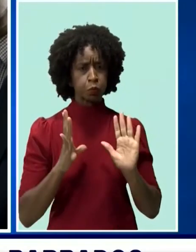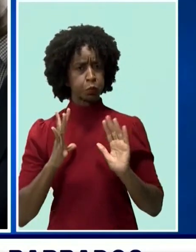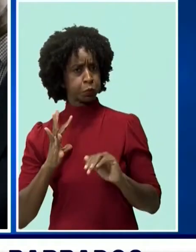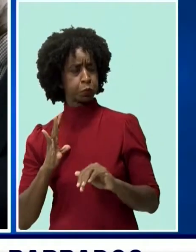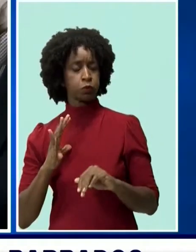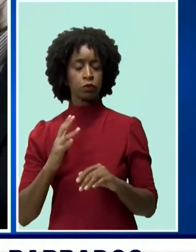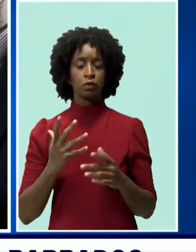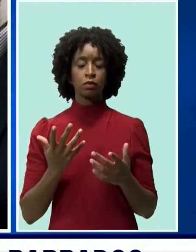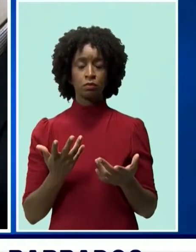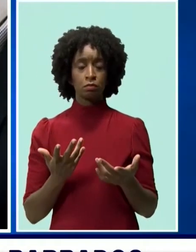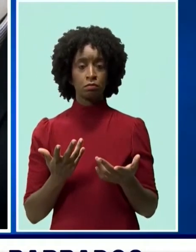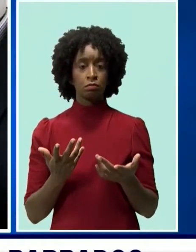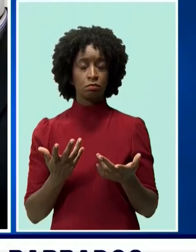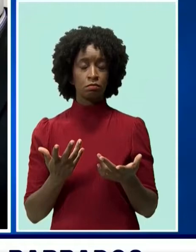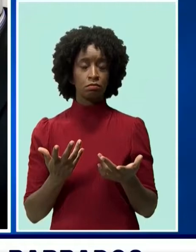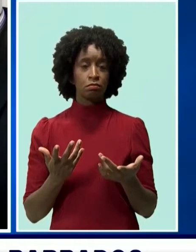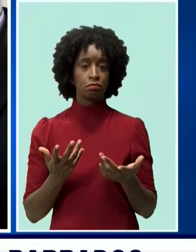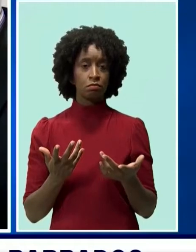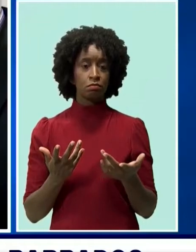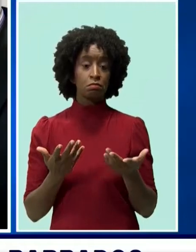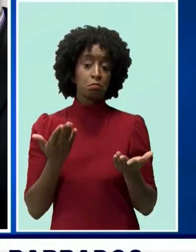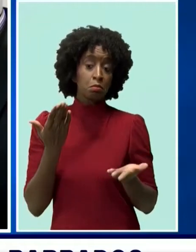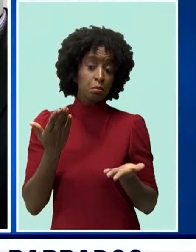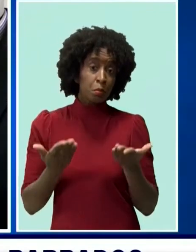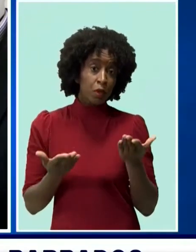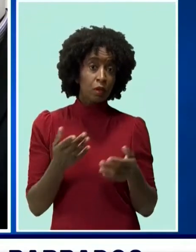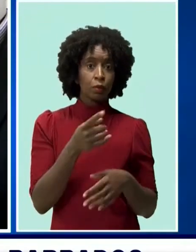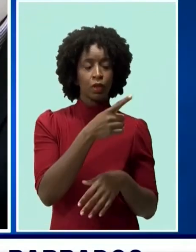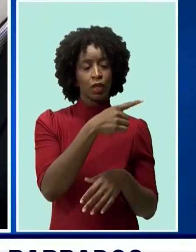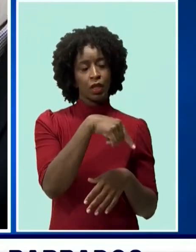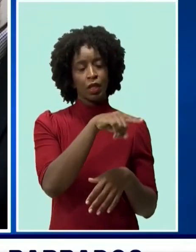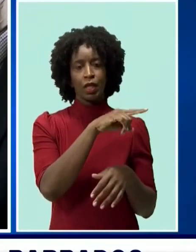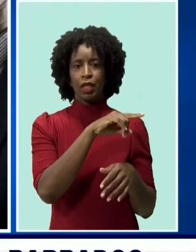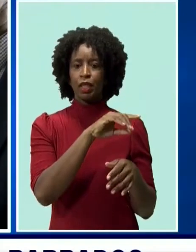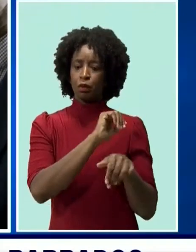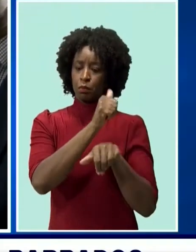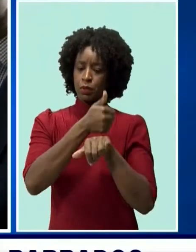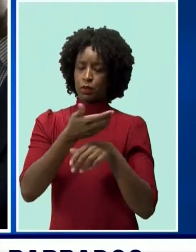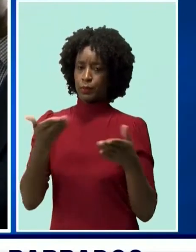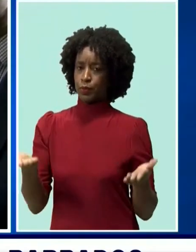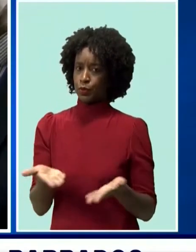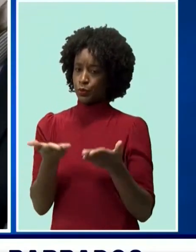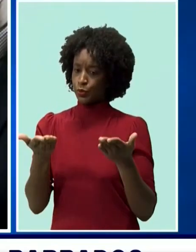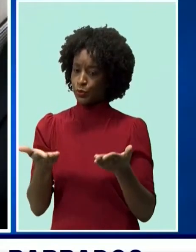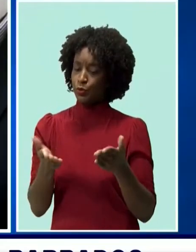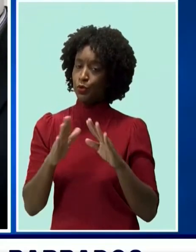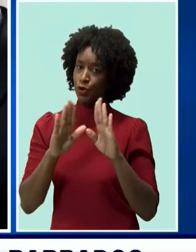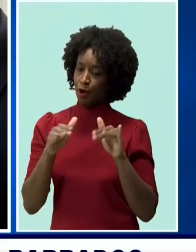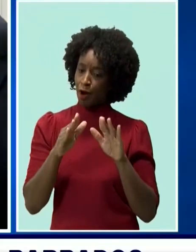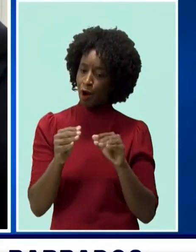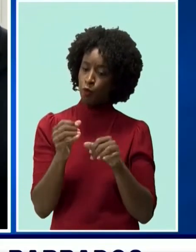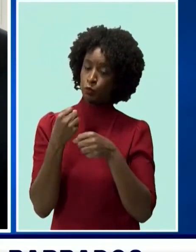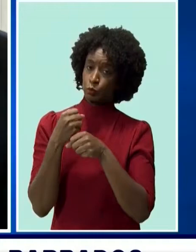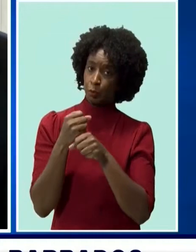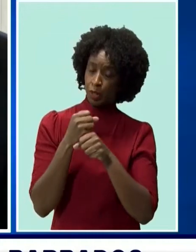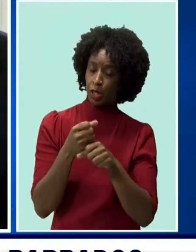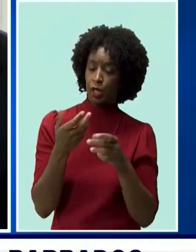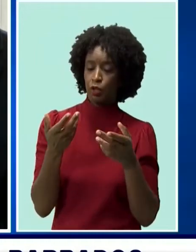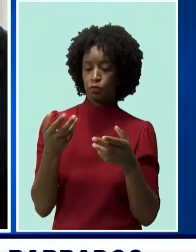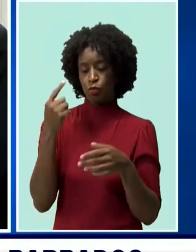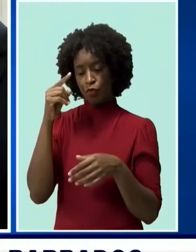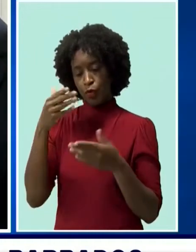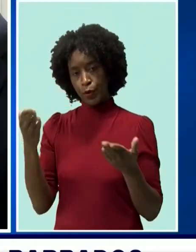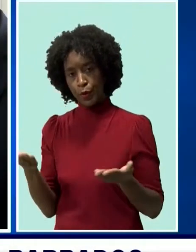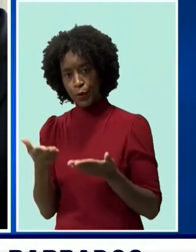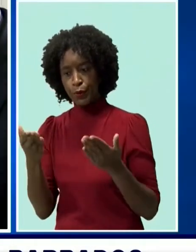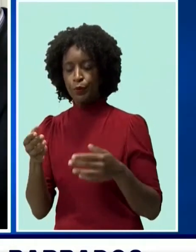decision to come and put up a facility here to construct these houses to support not only Barbados but the rest of the Caribbean, it is a